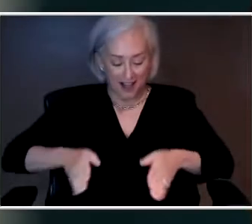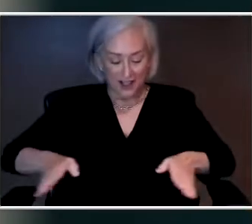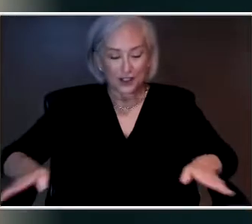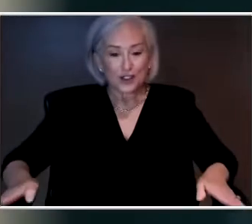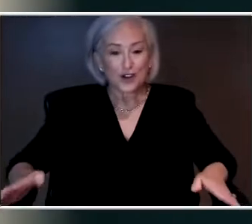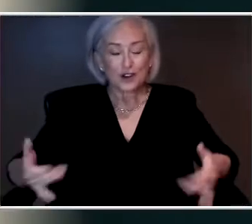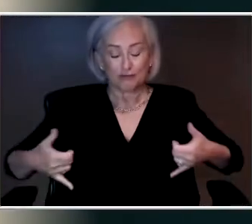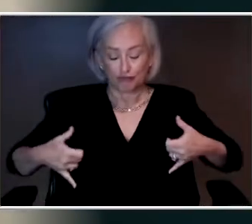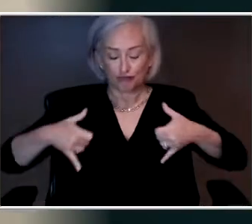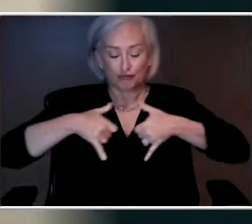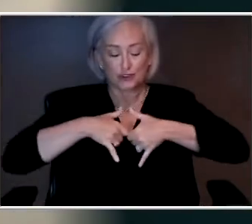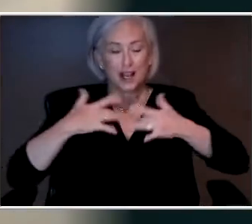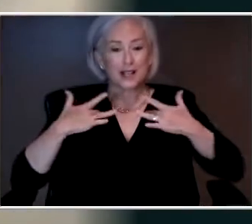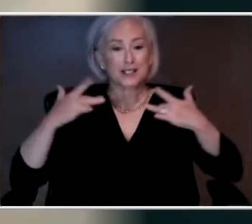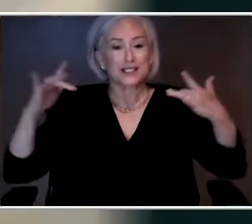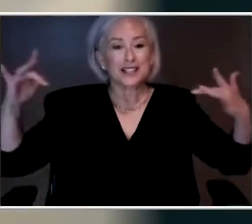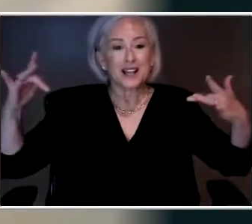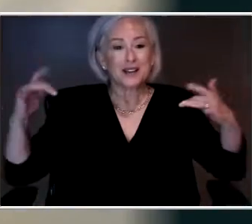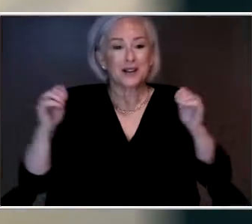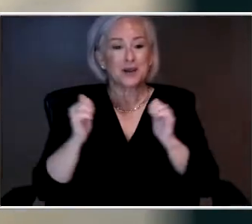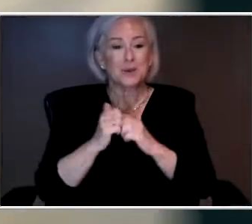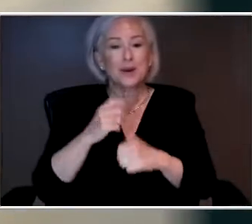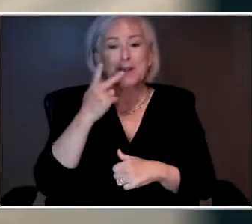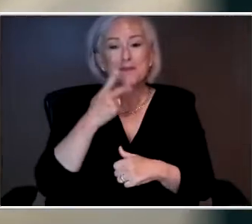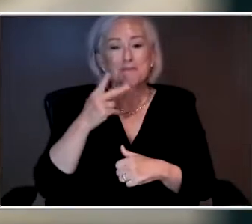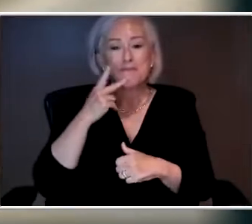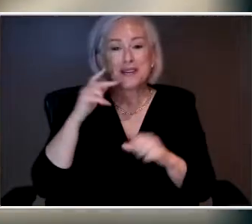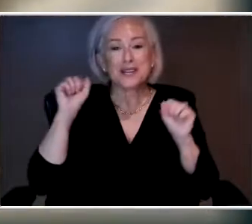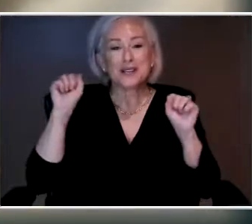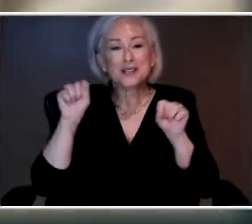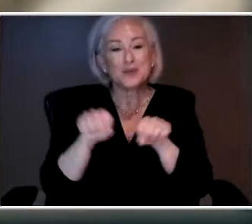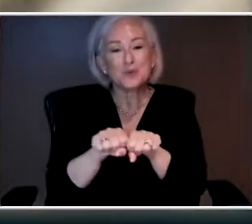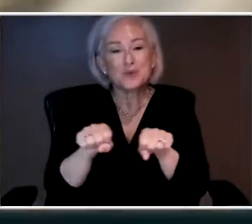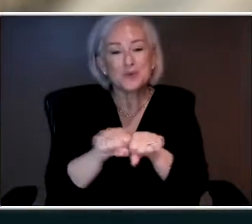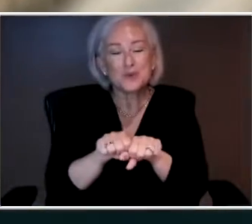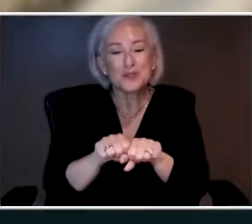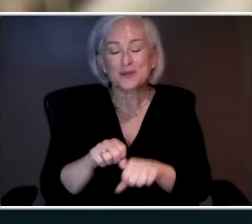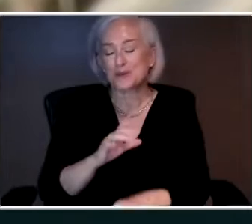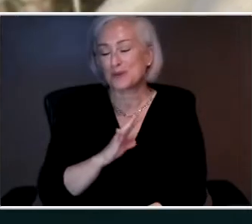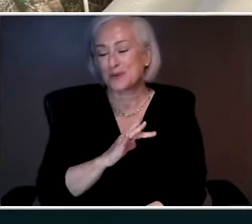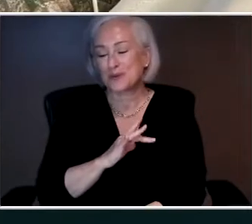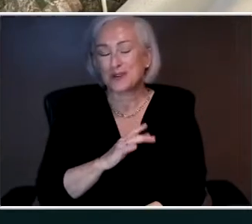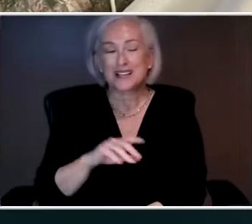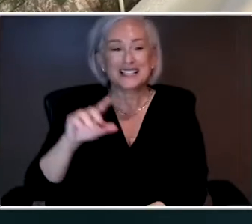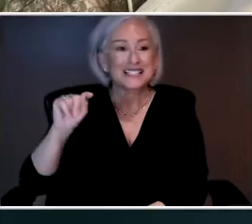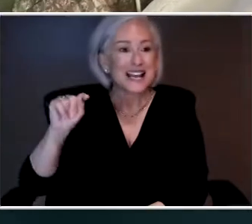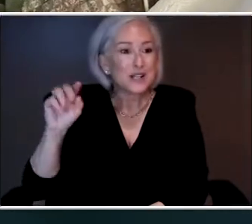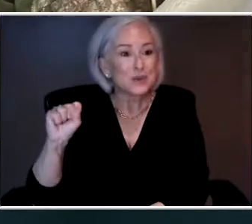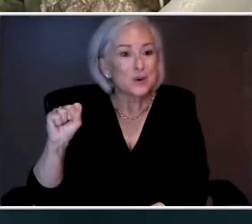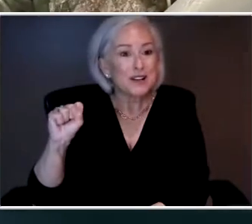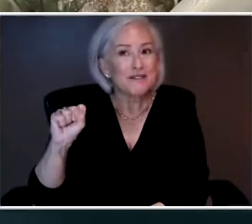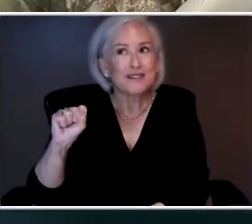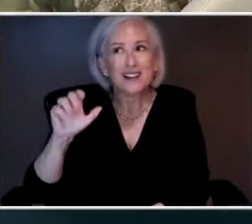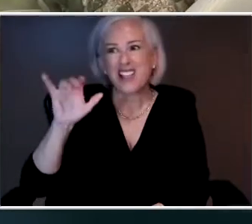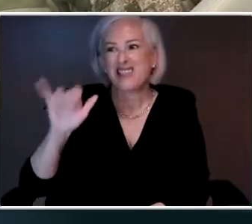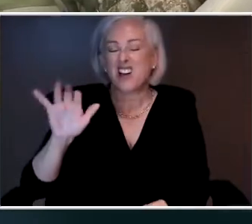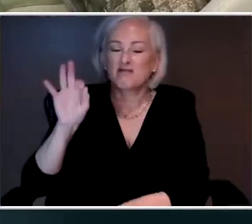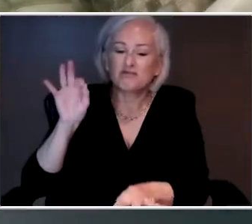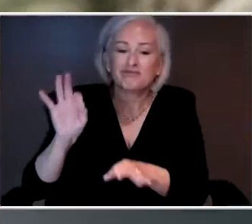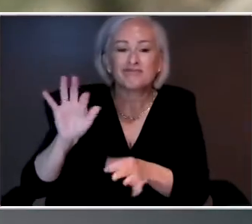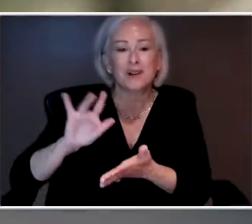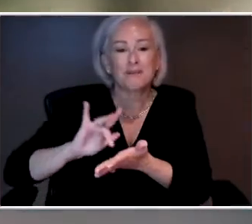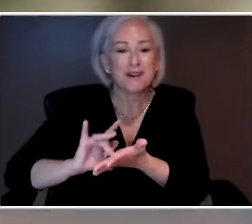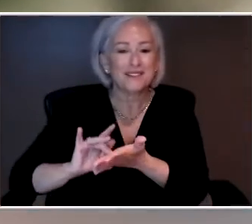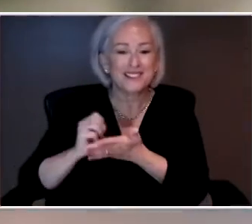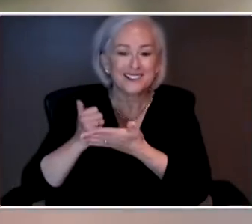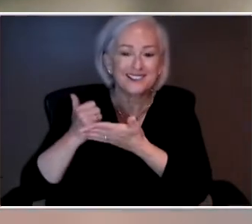pink Converse. Taylor Swift was just the medicine this little big music fan needed after a devastating diagnosis